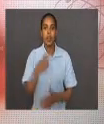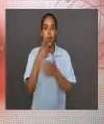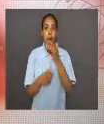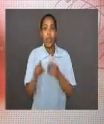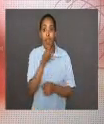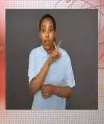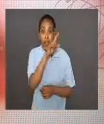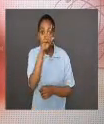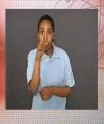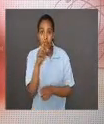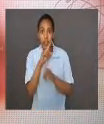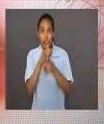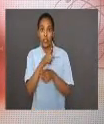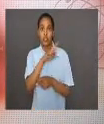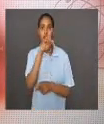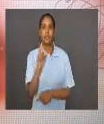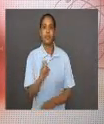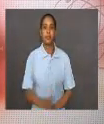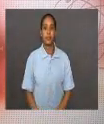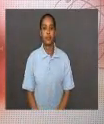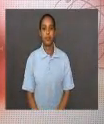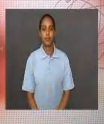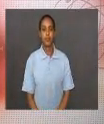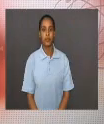What answer did you come up with?